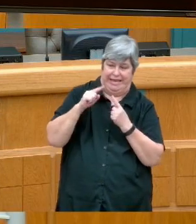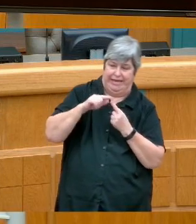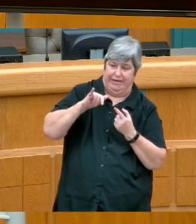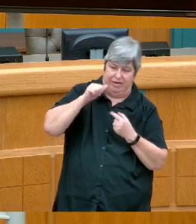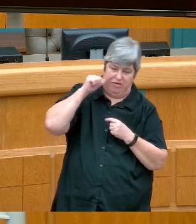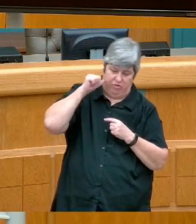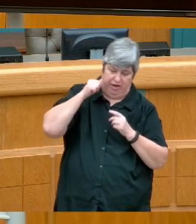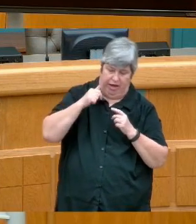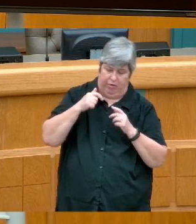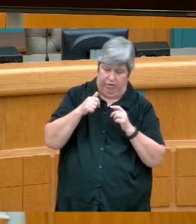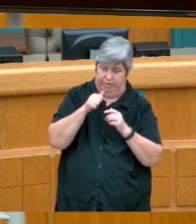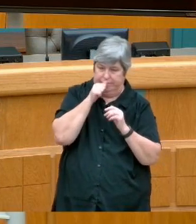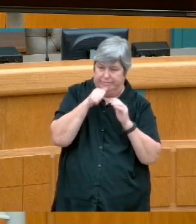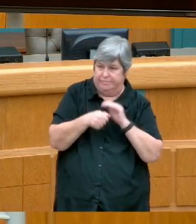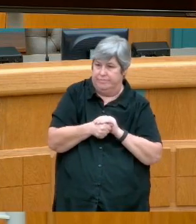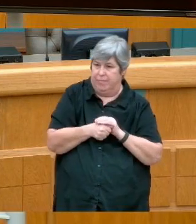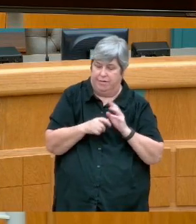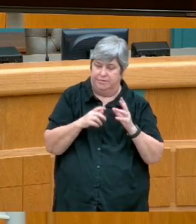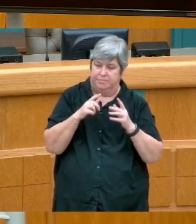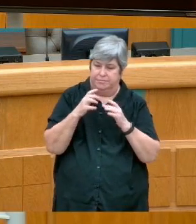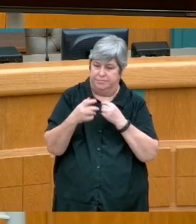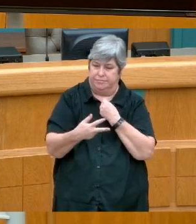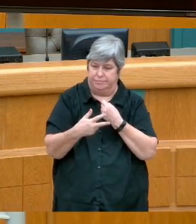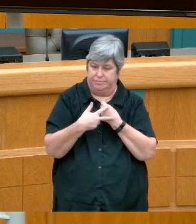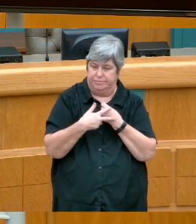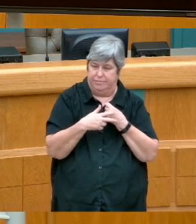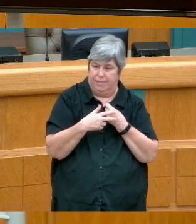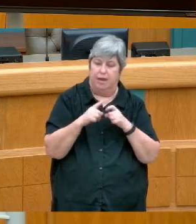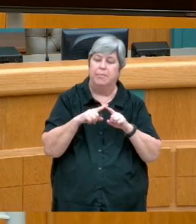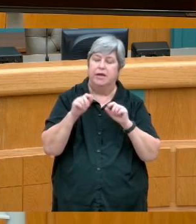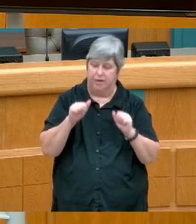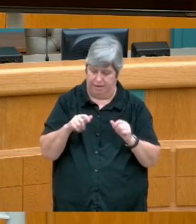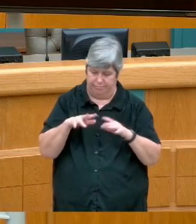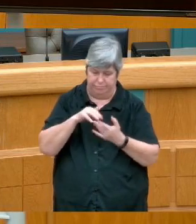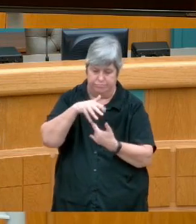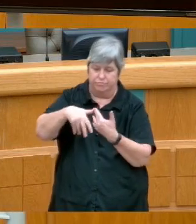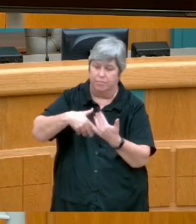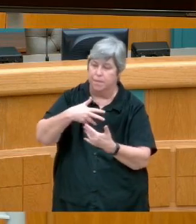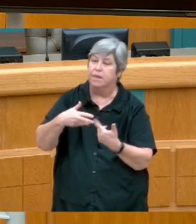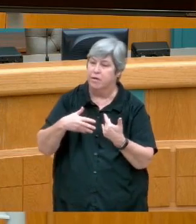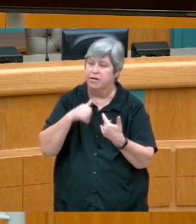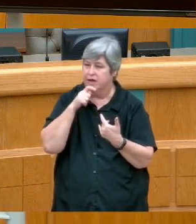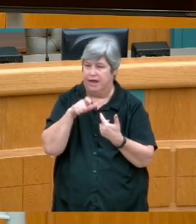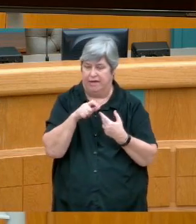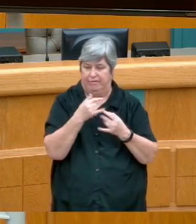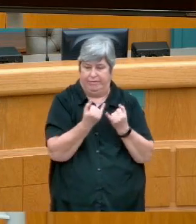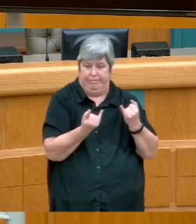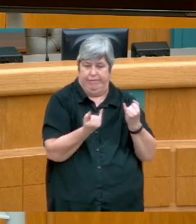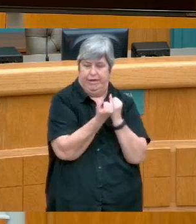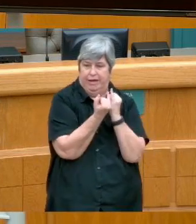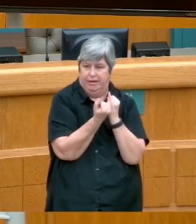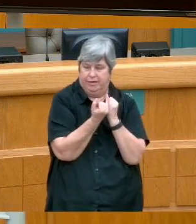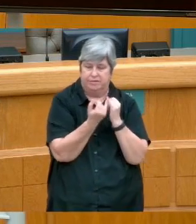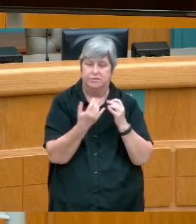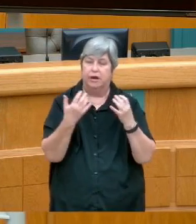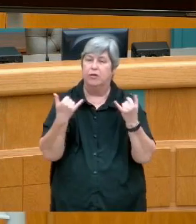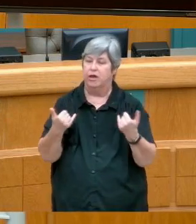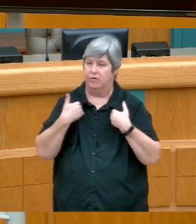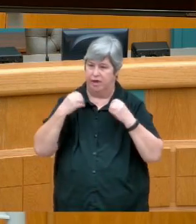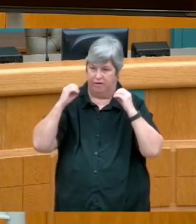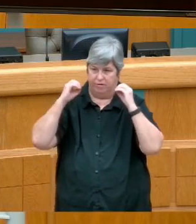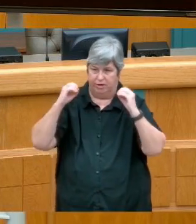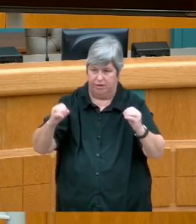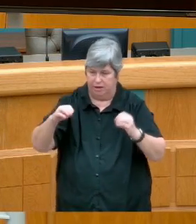of this potential situation were released from quarantine late last night. So at this point, we have 0